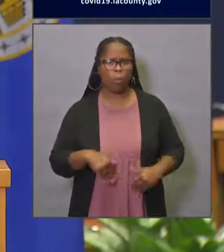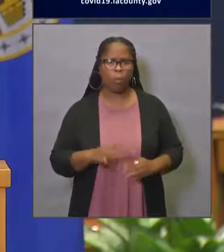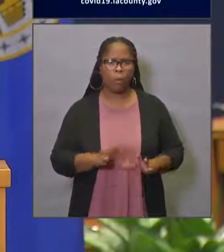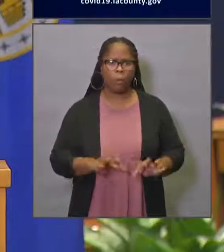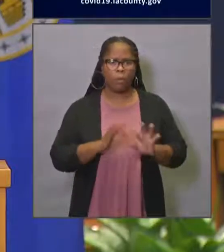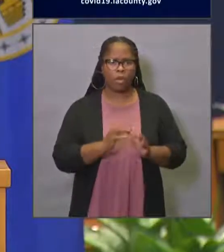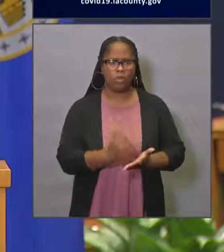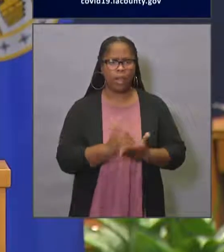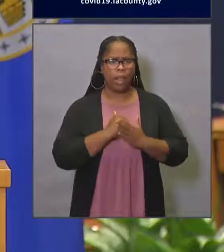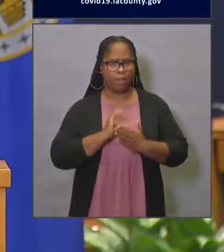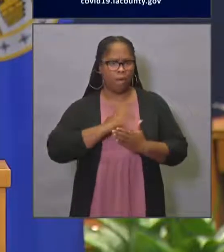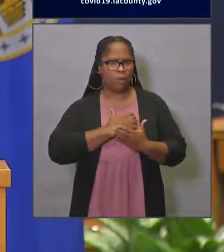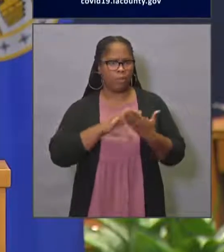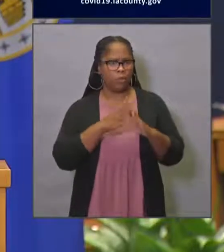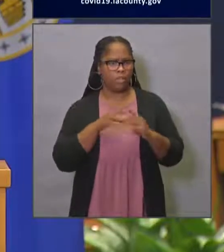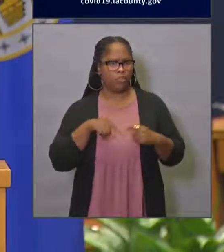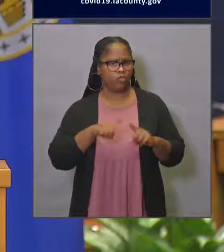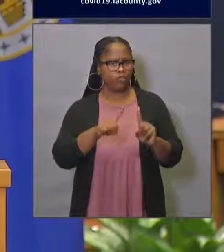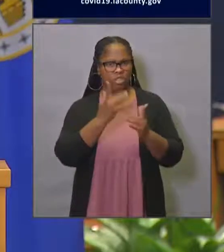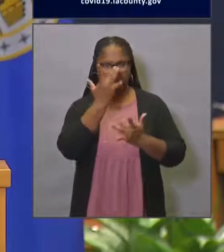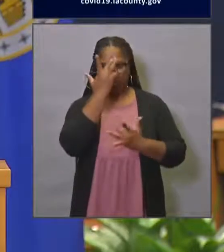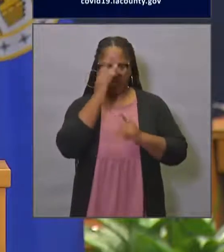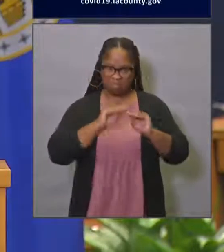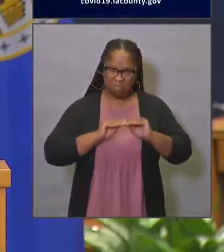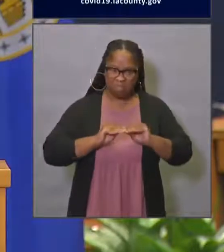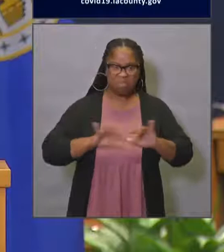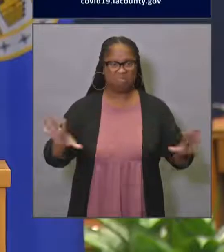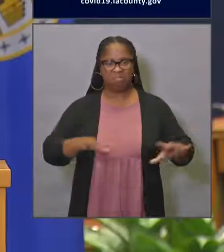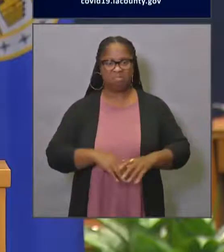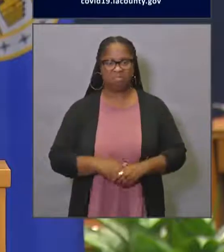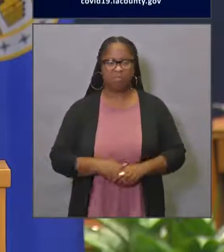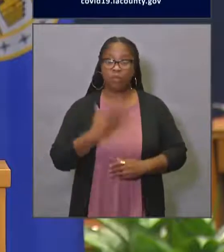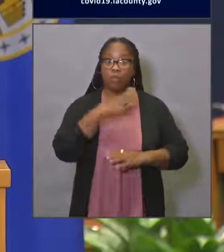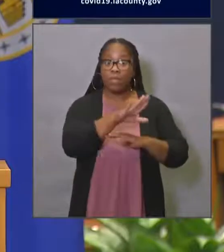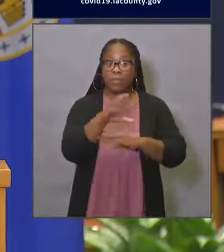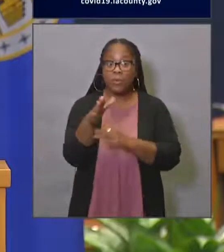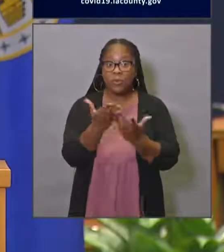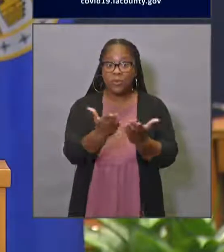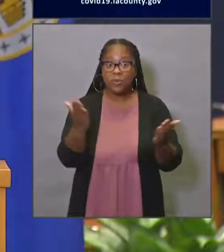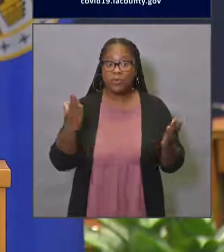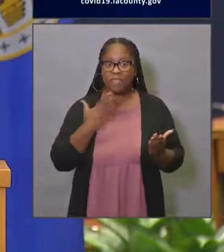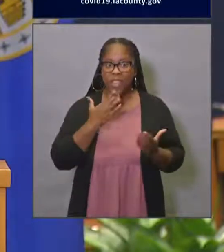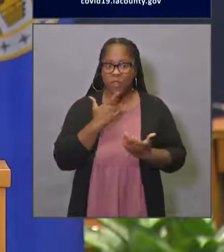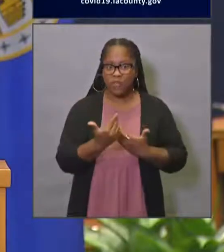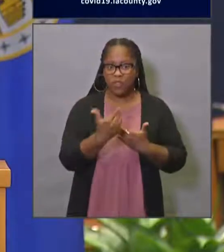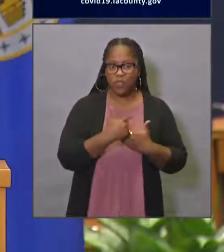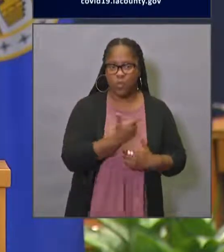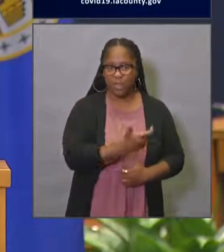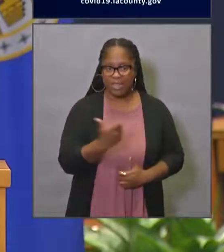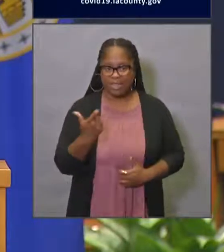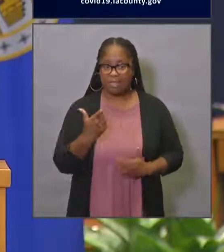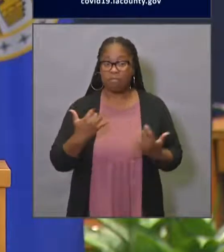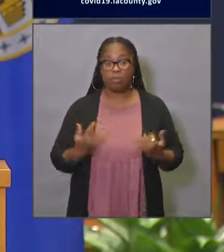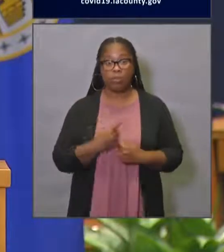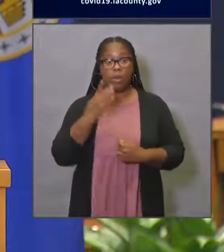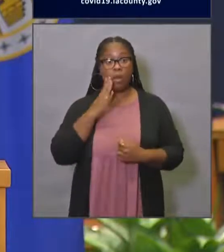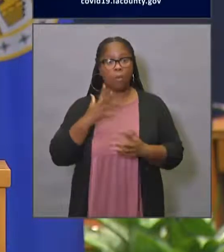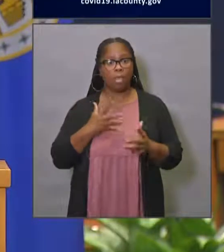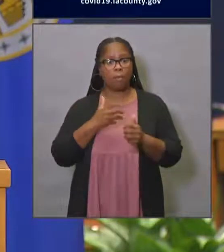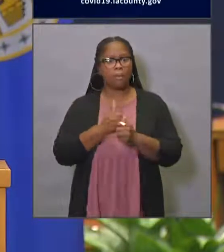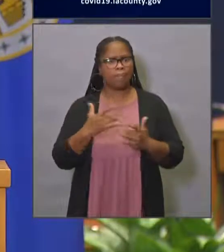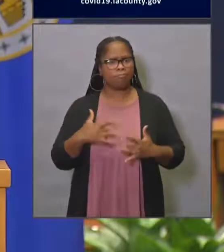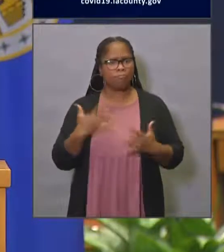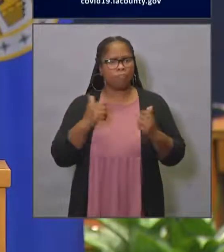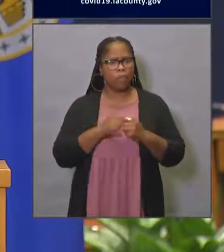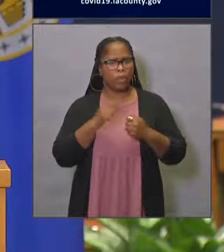communities during this pandemic. And good afternoon, everyone. Thanks for joining us. Today, I'm going to update you on the indicators that we're